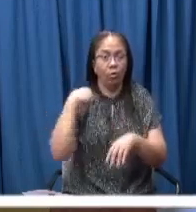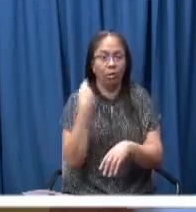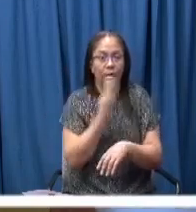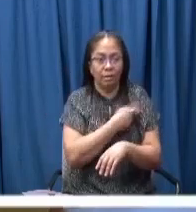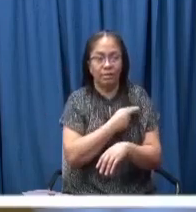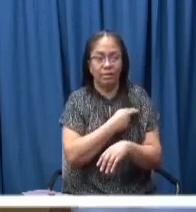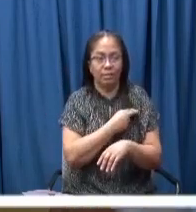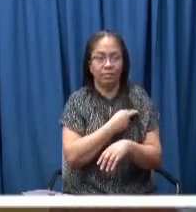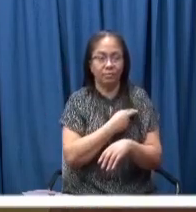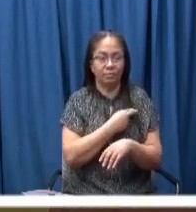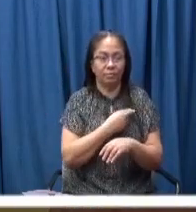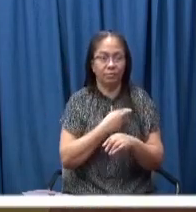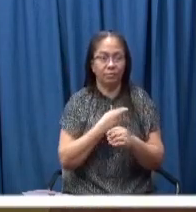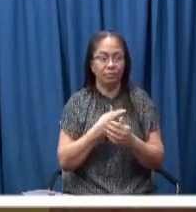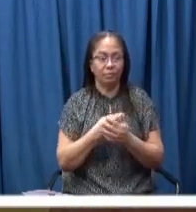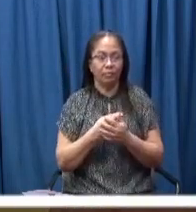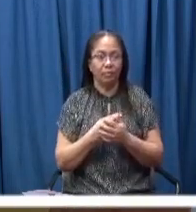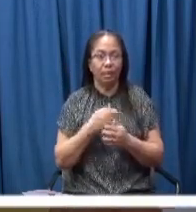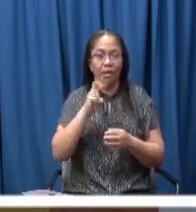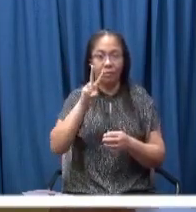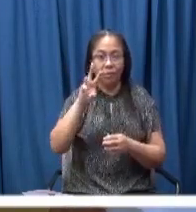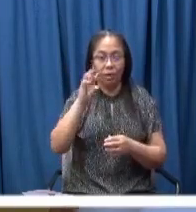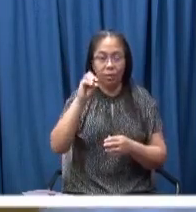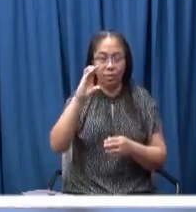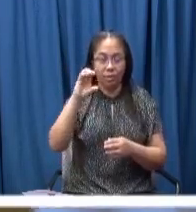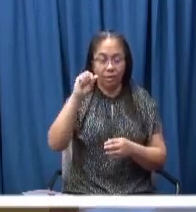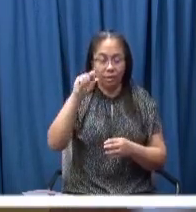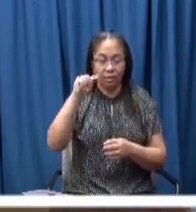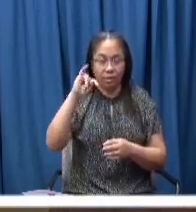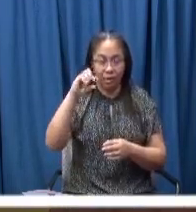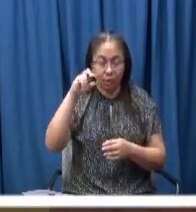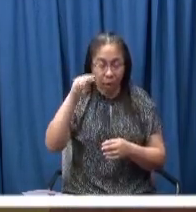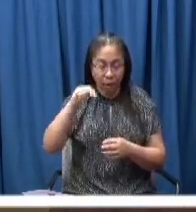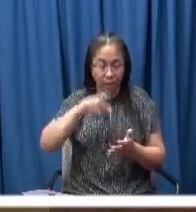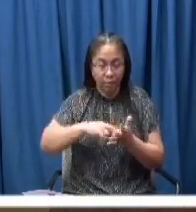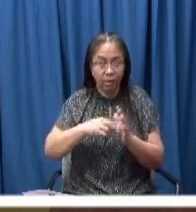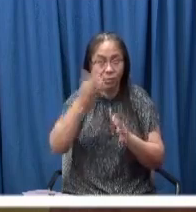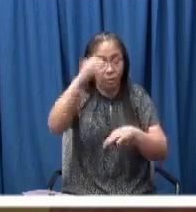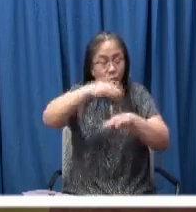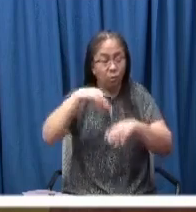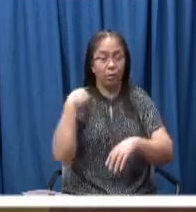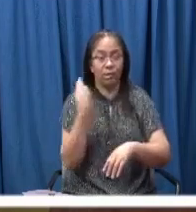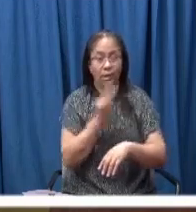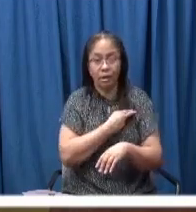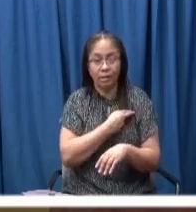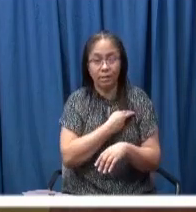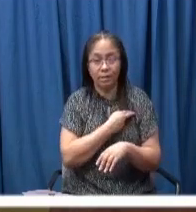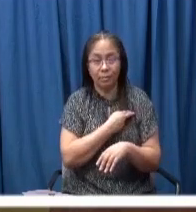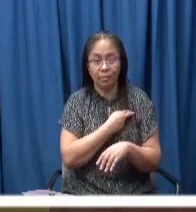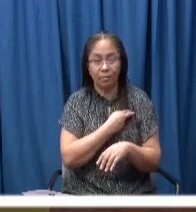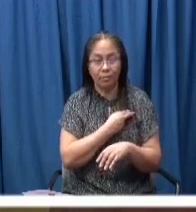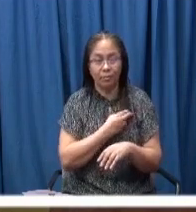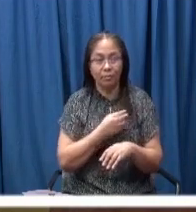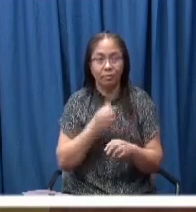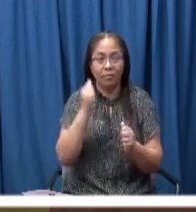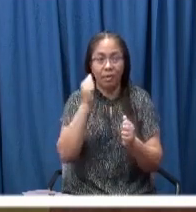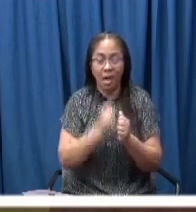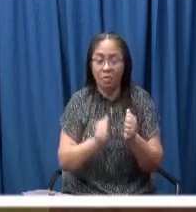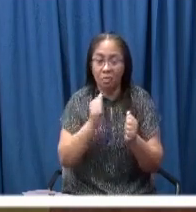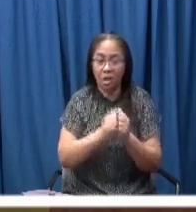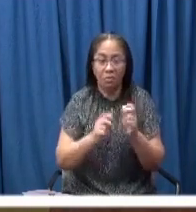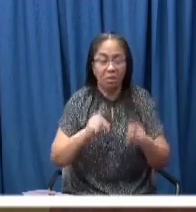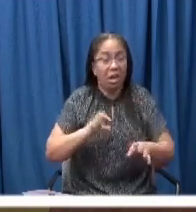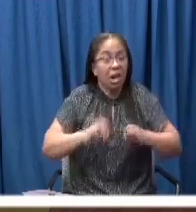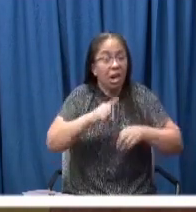called to. And these are all the actions of the Good Shepherd in our text today. Every single one of us. If